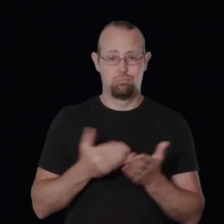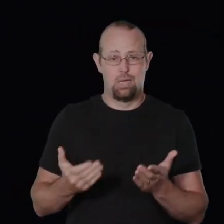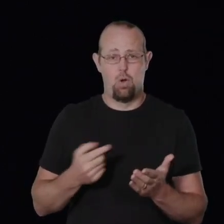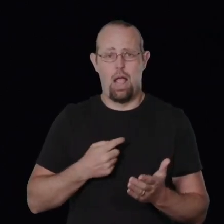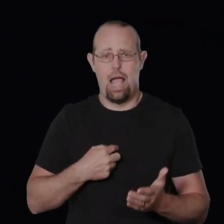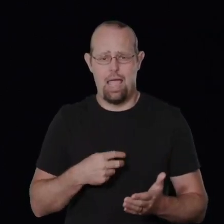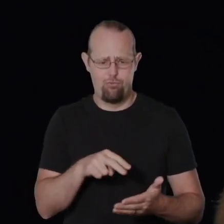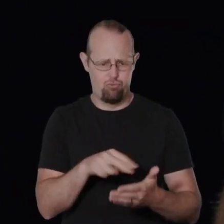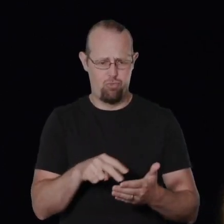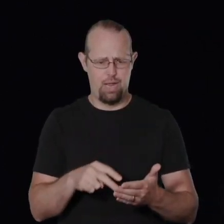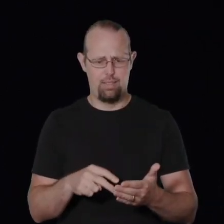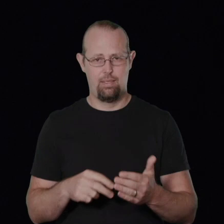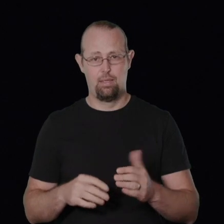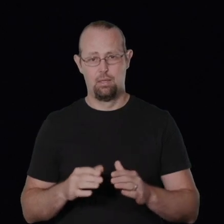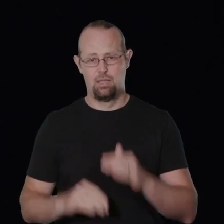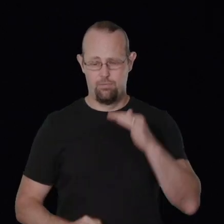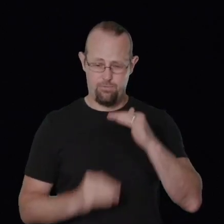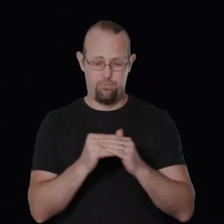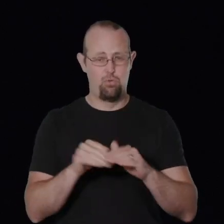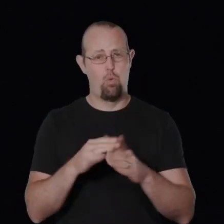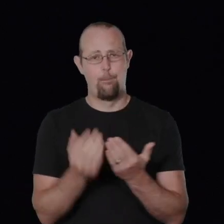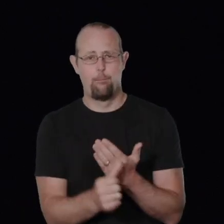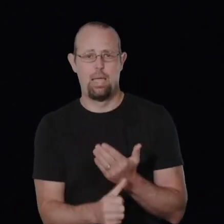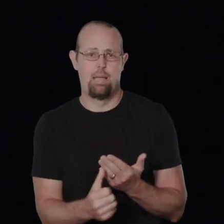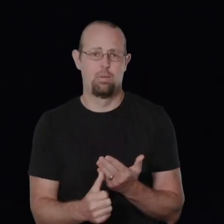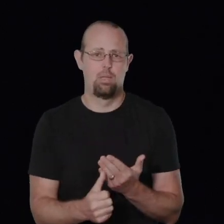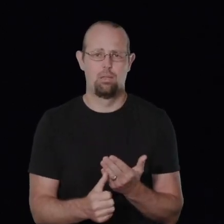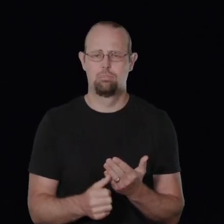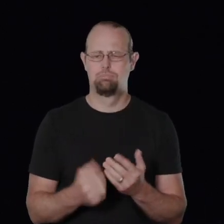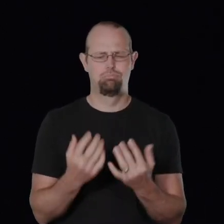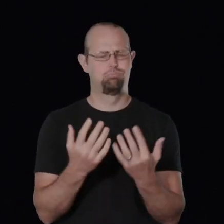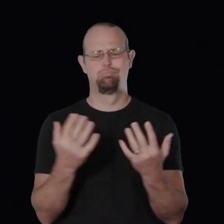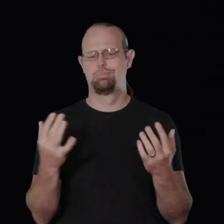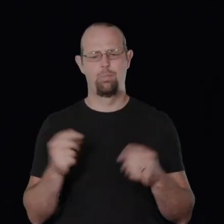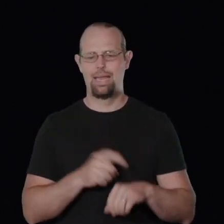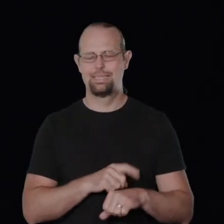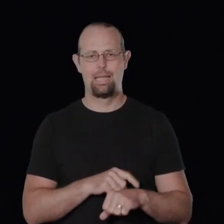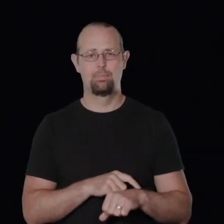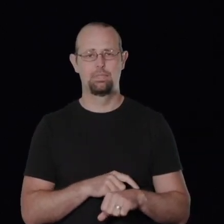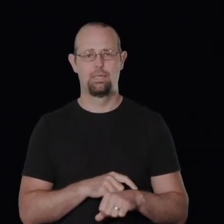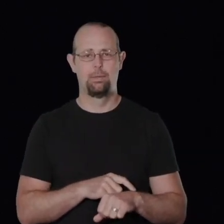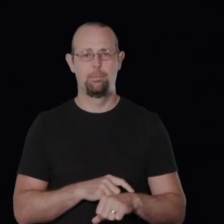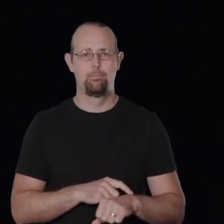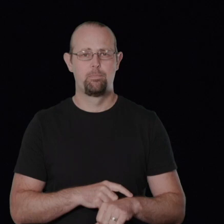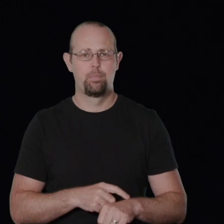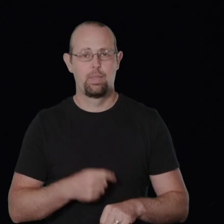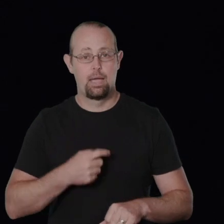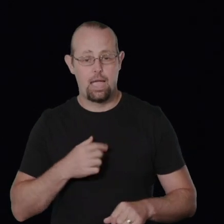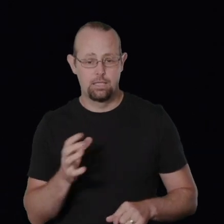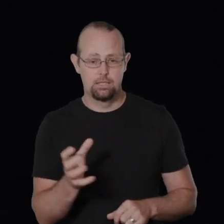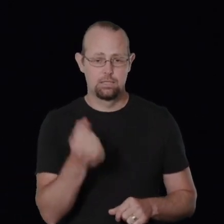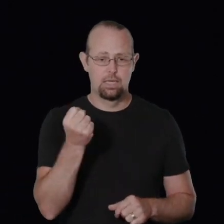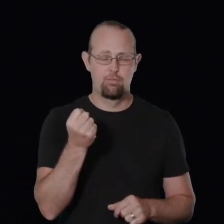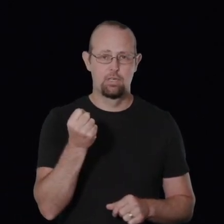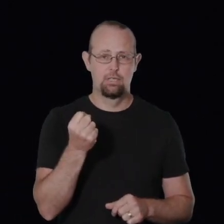row, cover to cover, as mentors and disciples and pastors have encouraged me to do. I discovered that I got